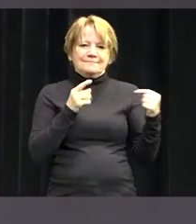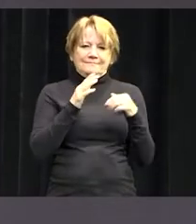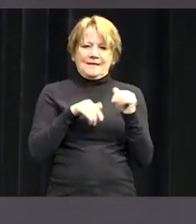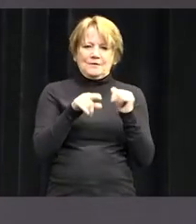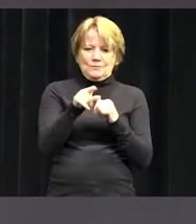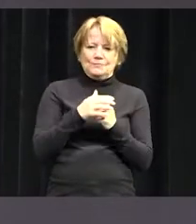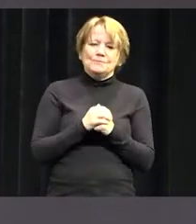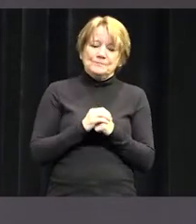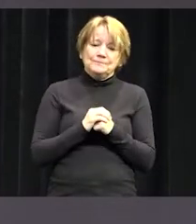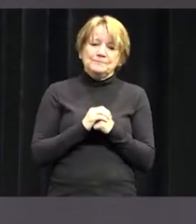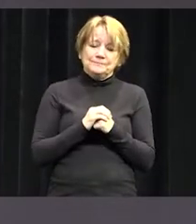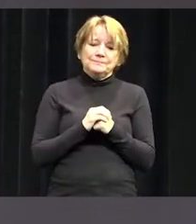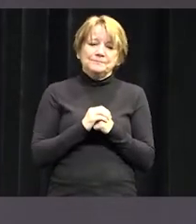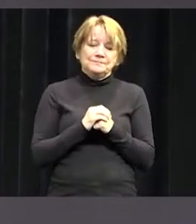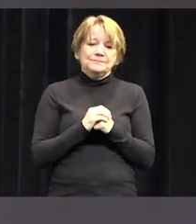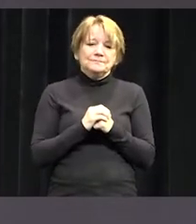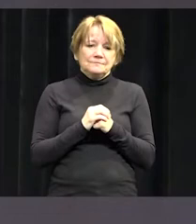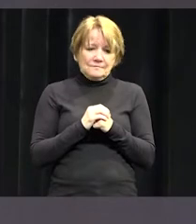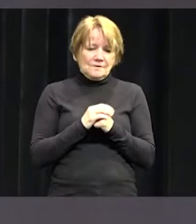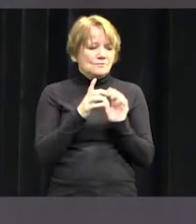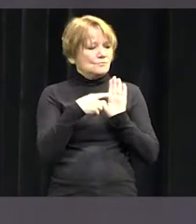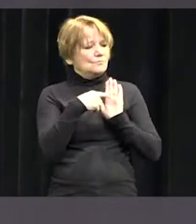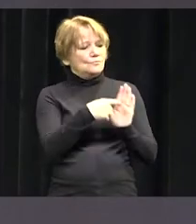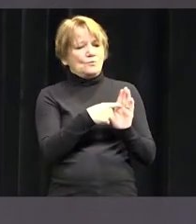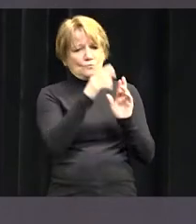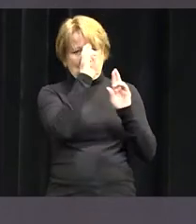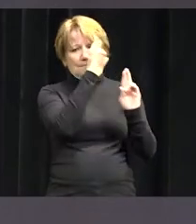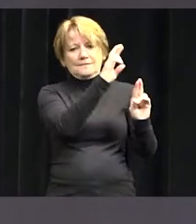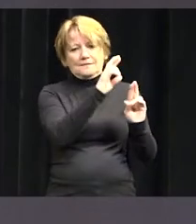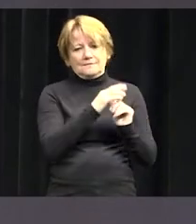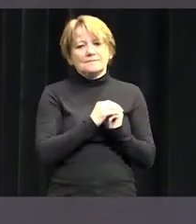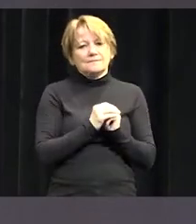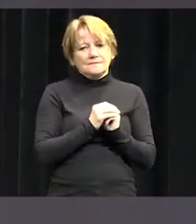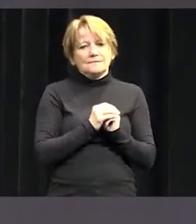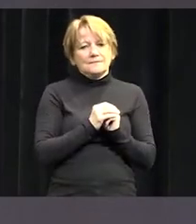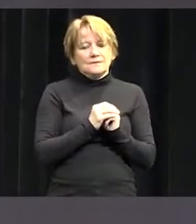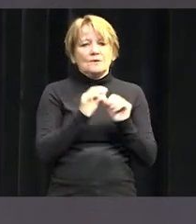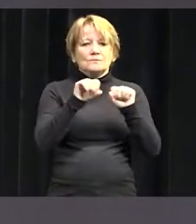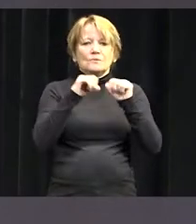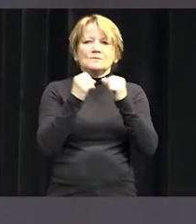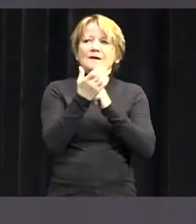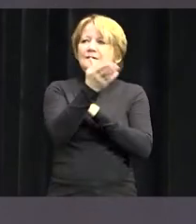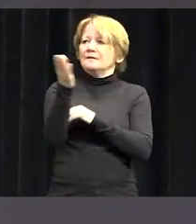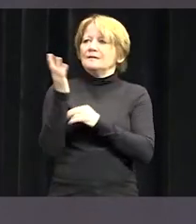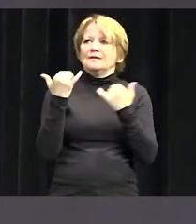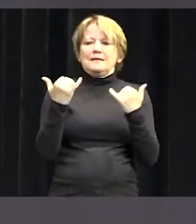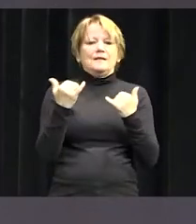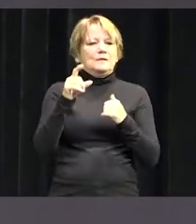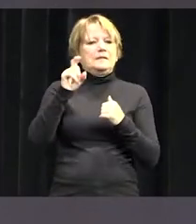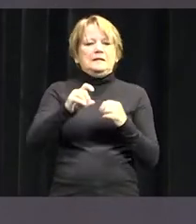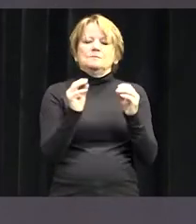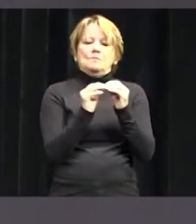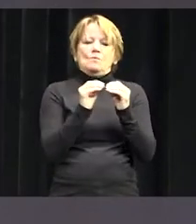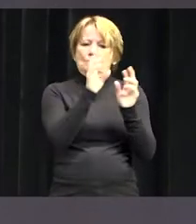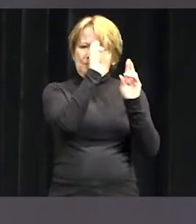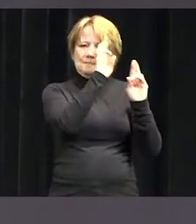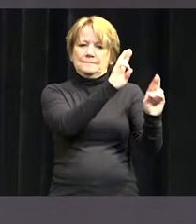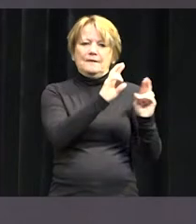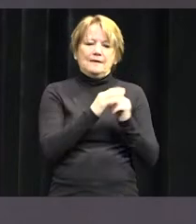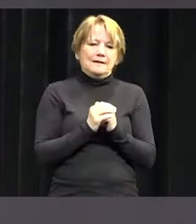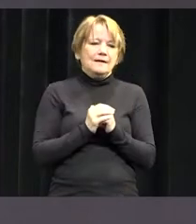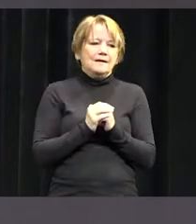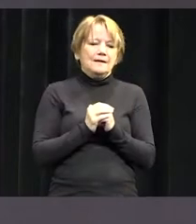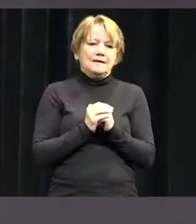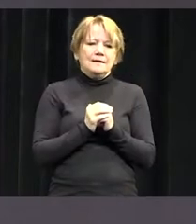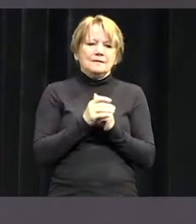resilient and adapt to changes every day is a new beginning take a deep breath smile